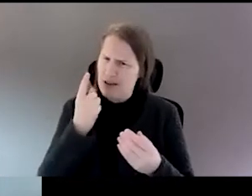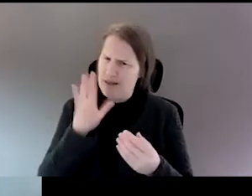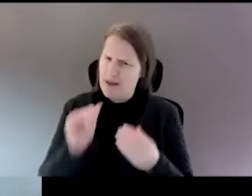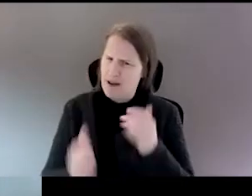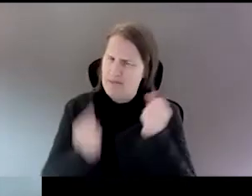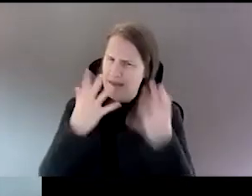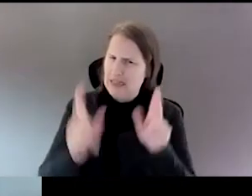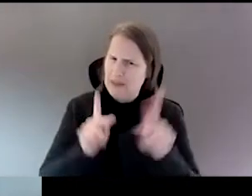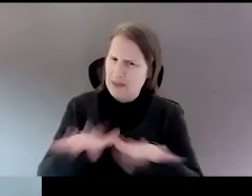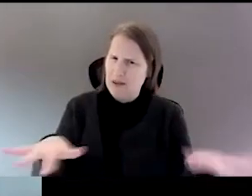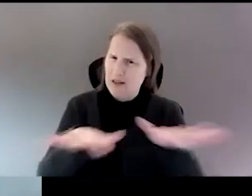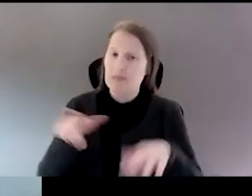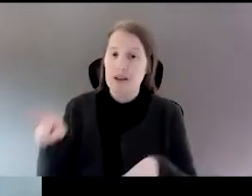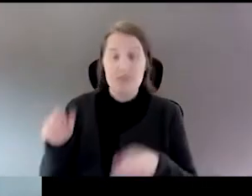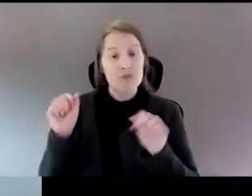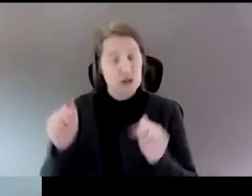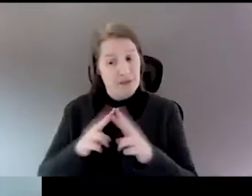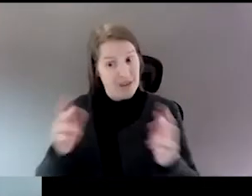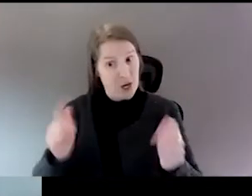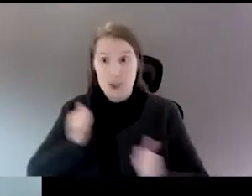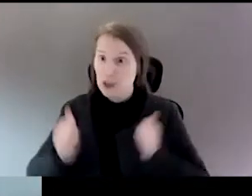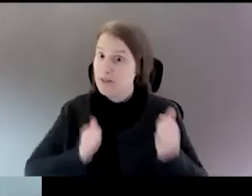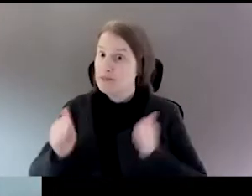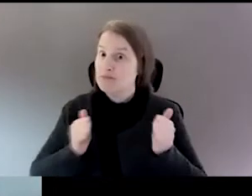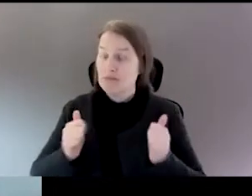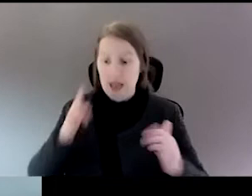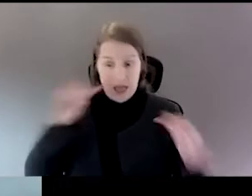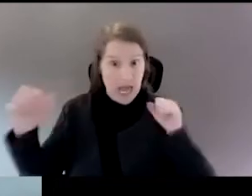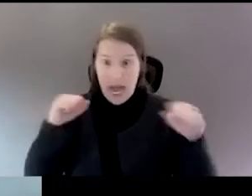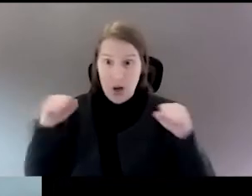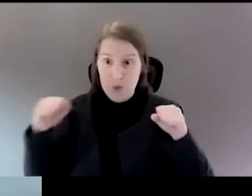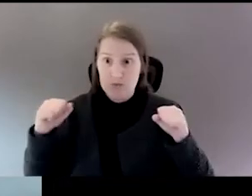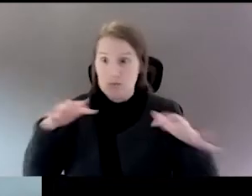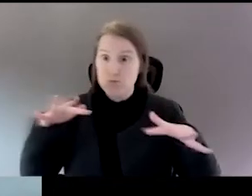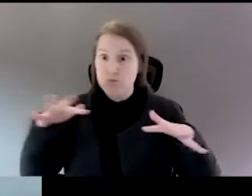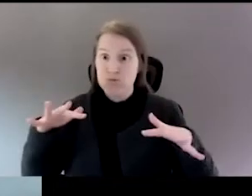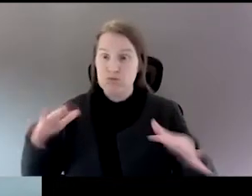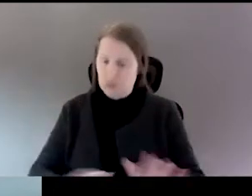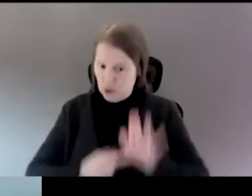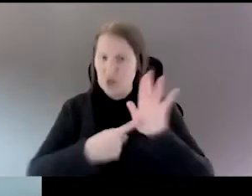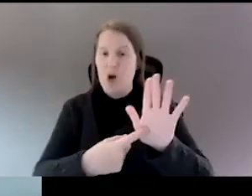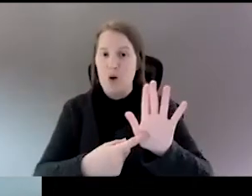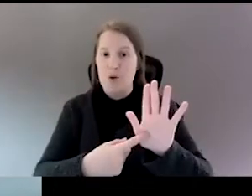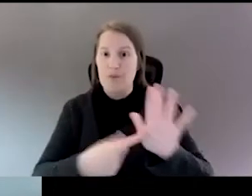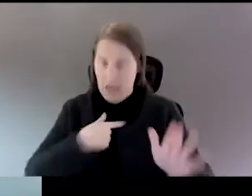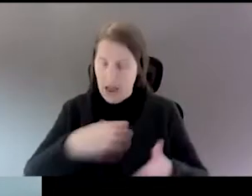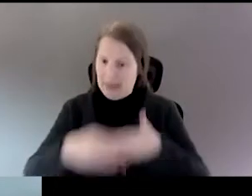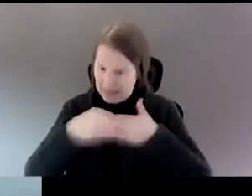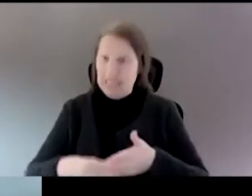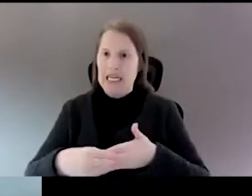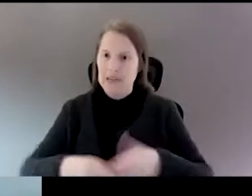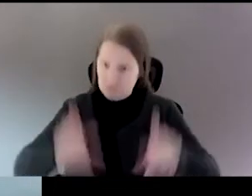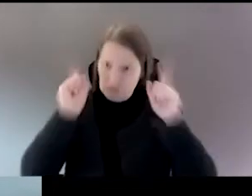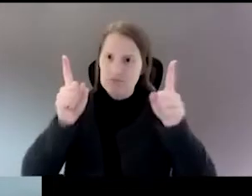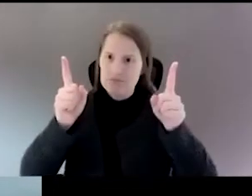very assertive and can be very loud and very noisy and show that she is the leader. So when meetings start,